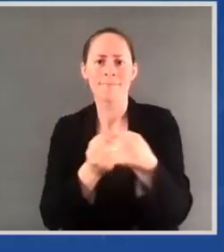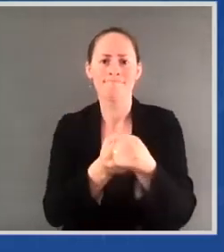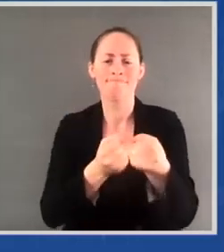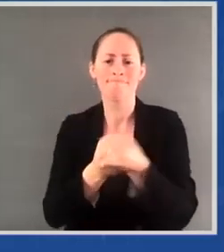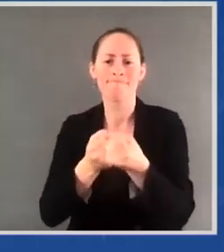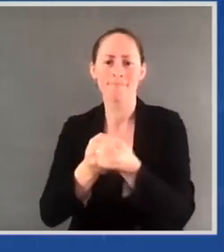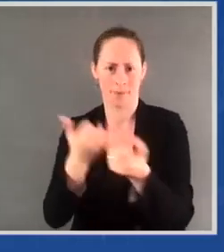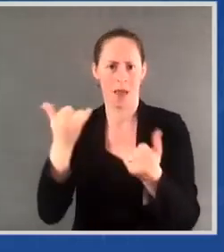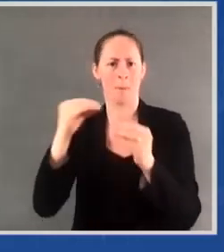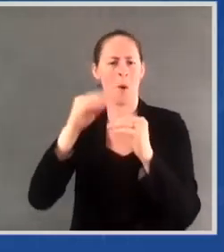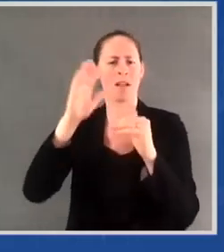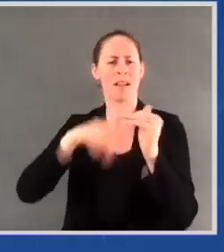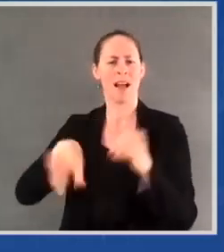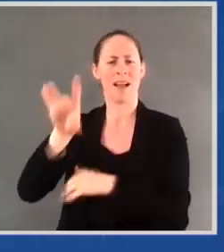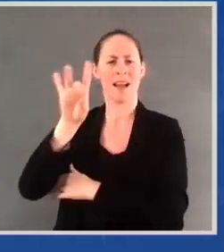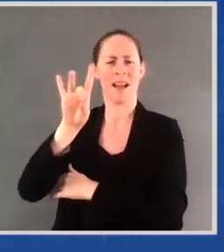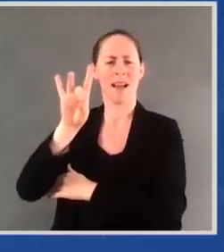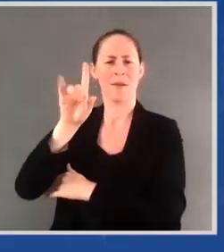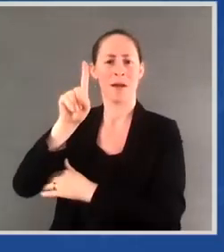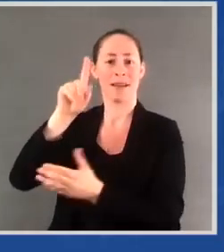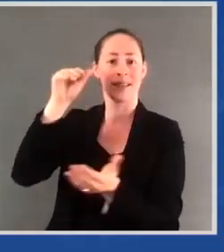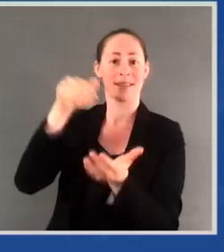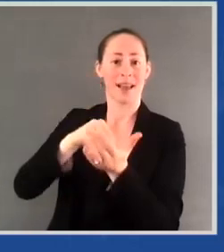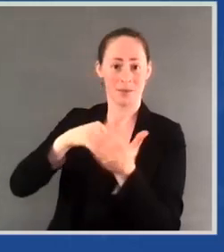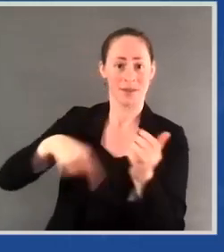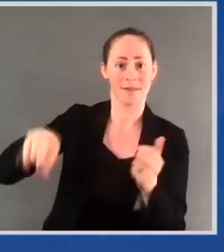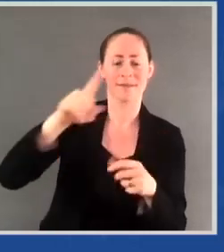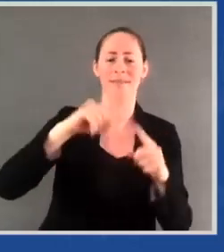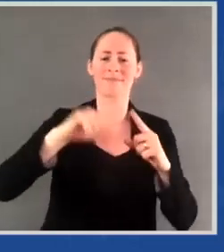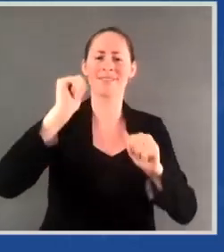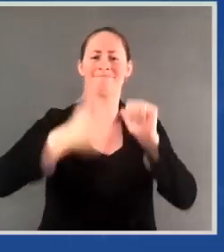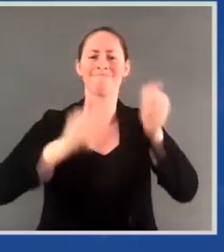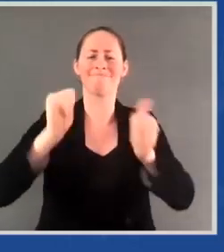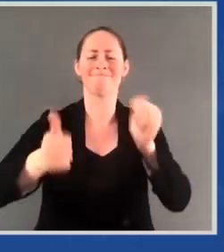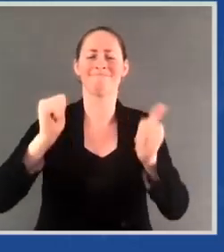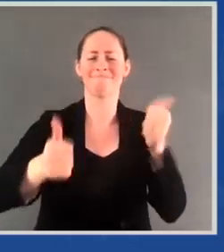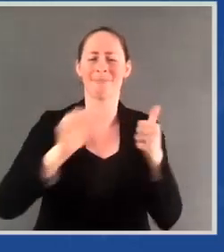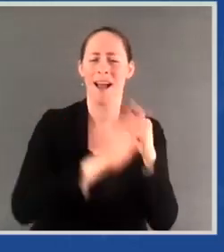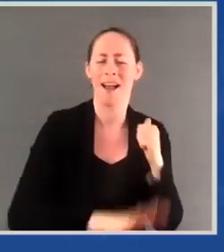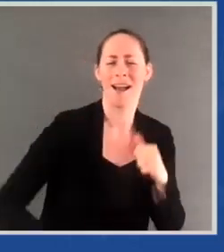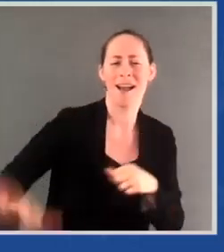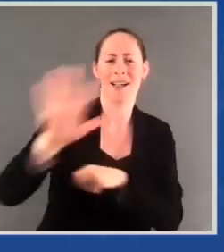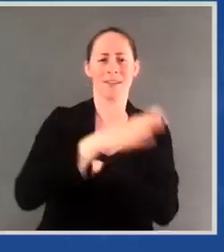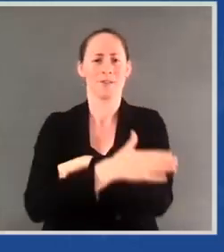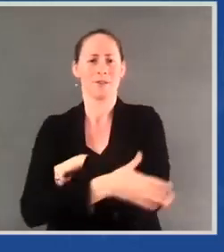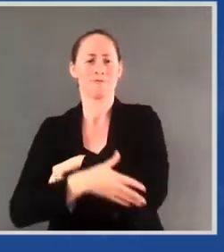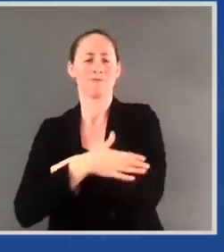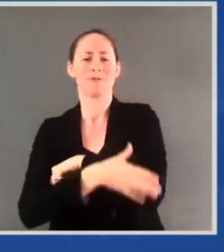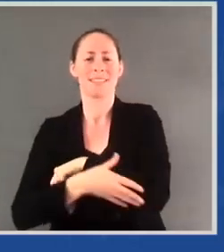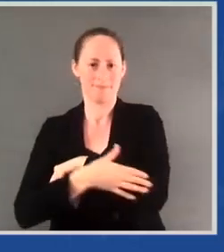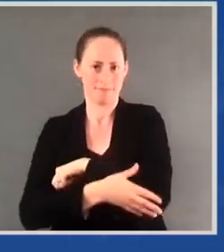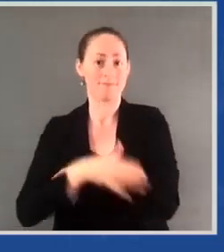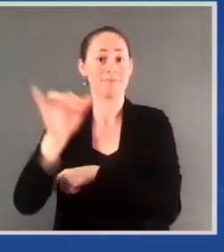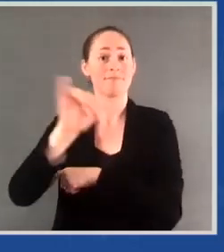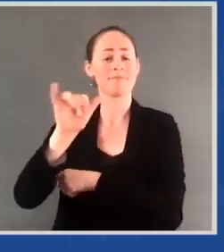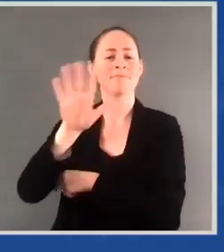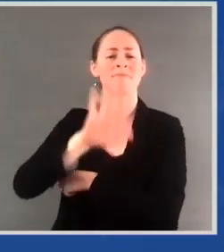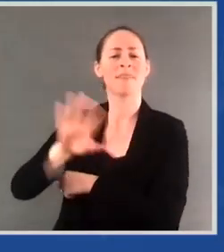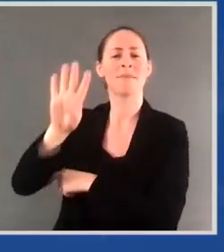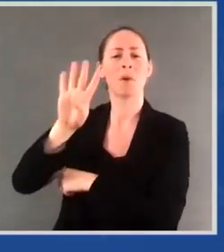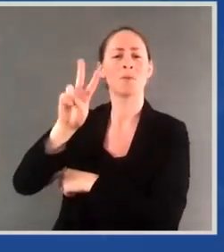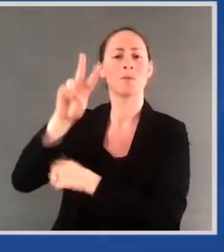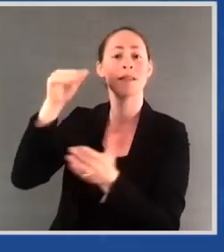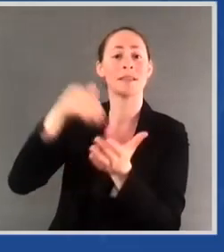sites across the country, including over 42,000 local pharmacies. Thanks to this